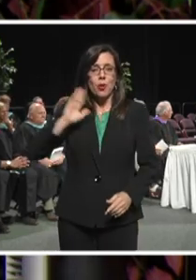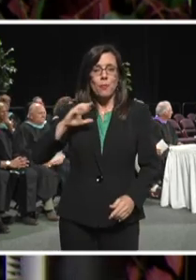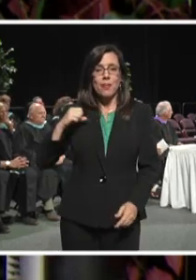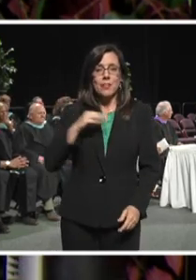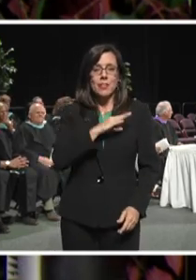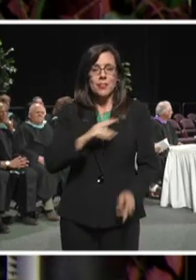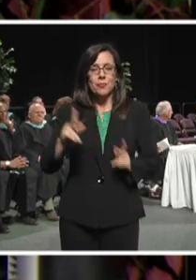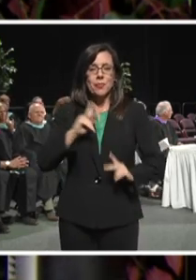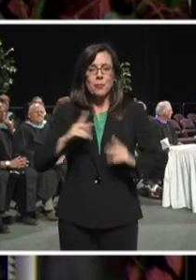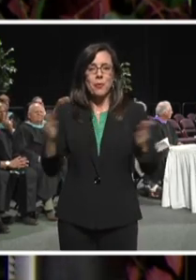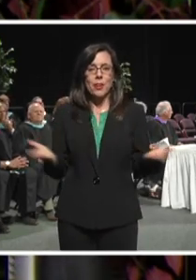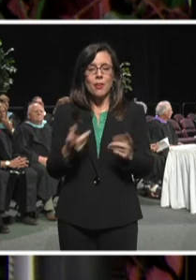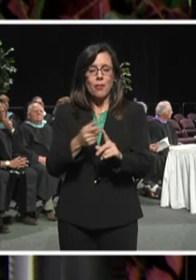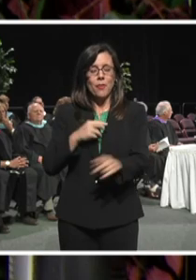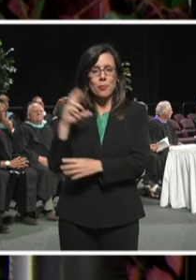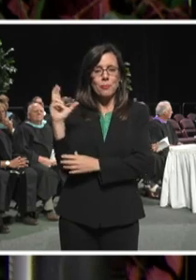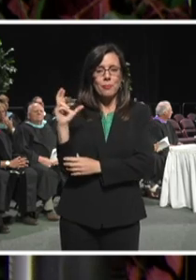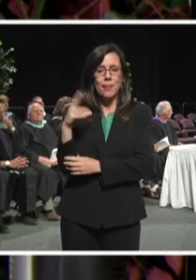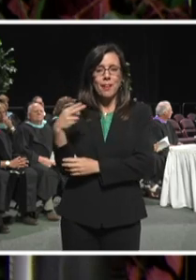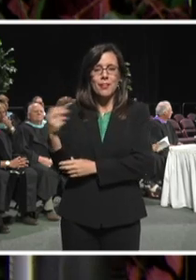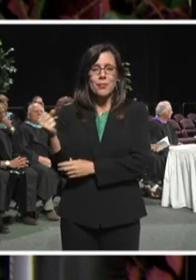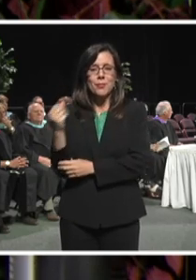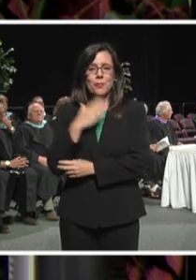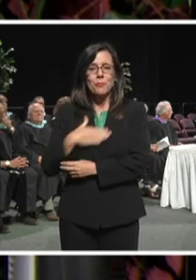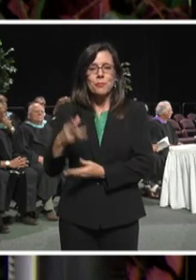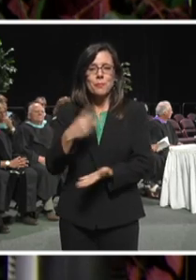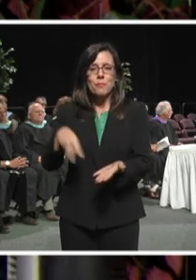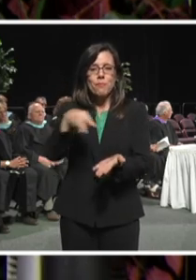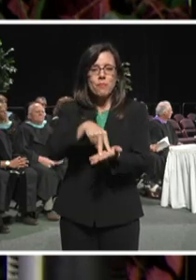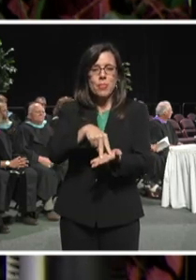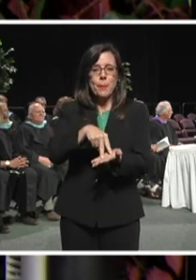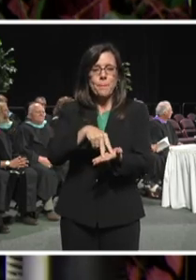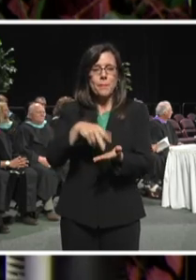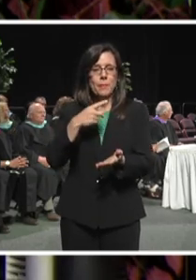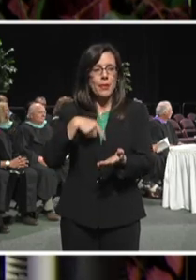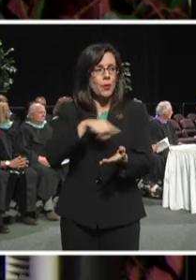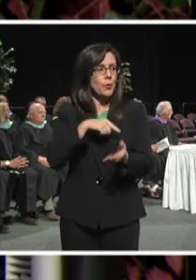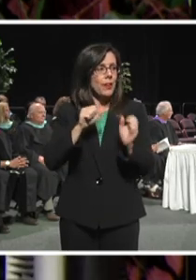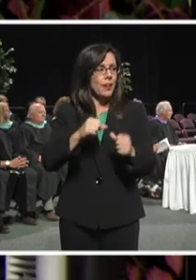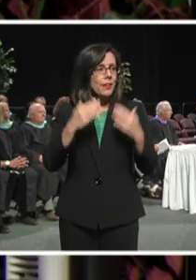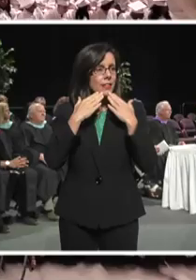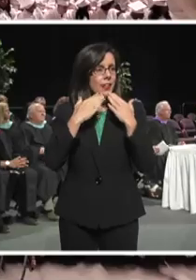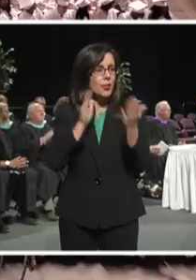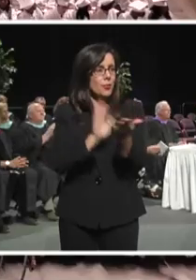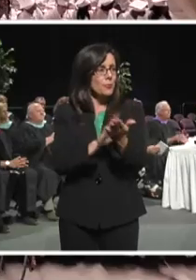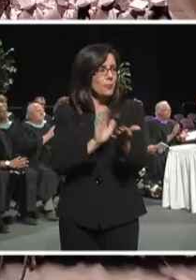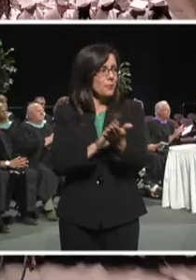our audience from Cypress Ridge High School please stand and be recognized.